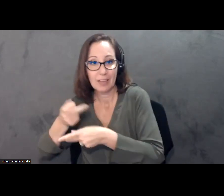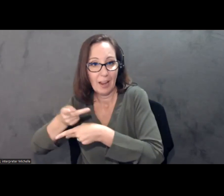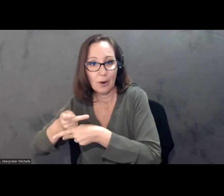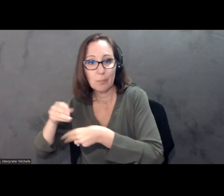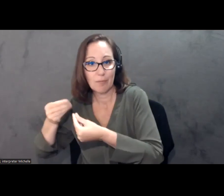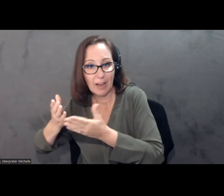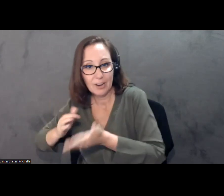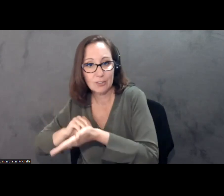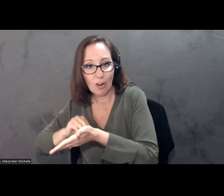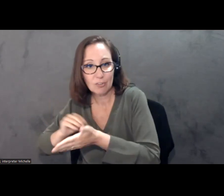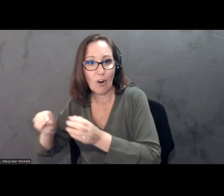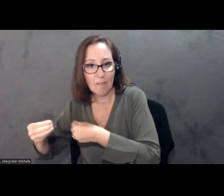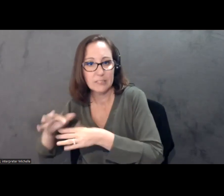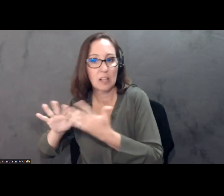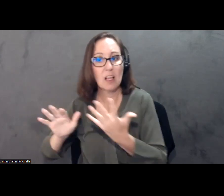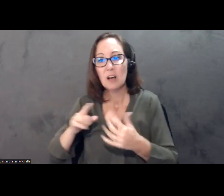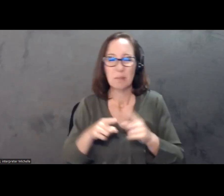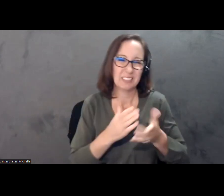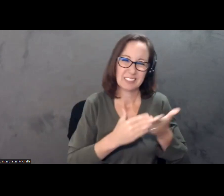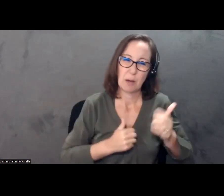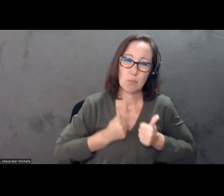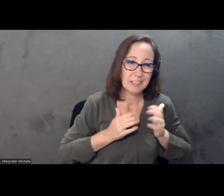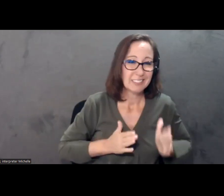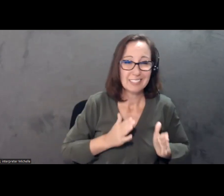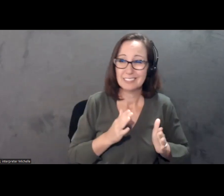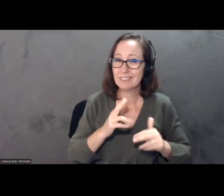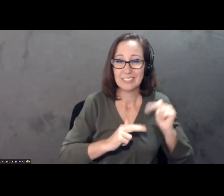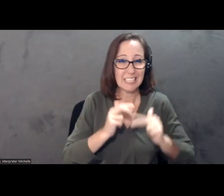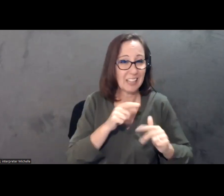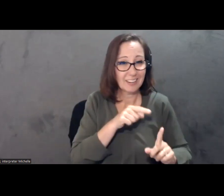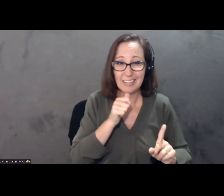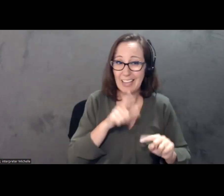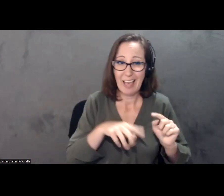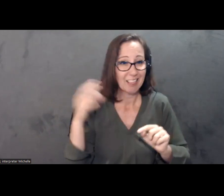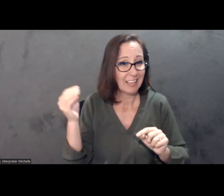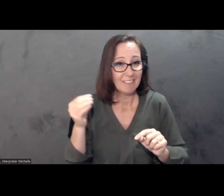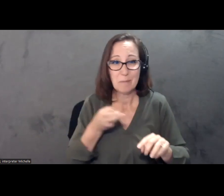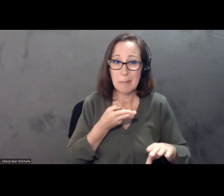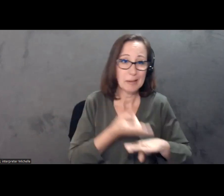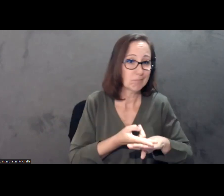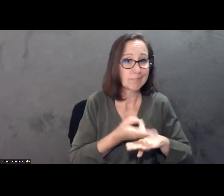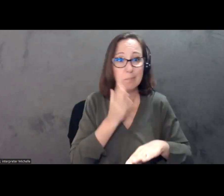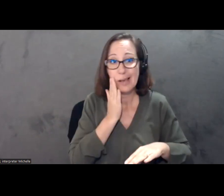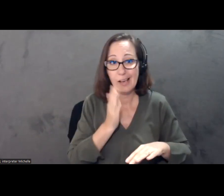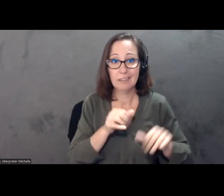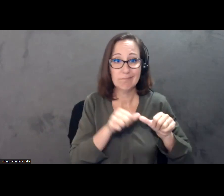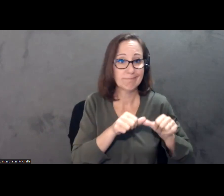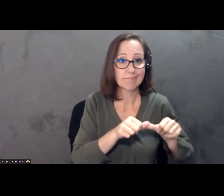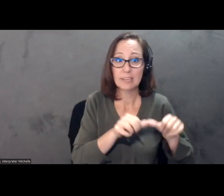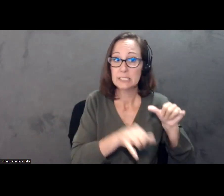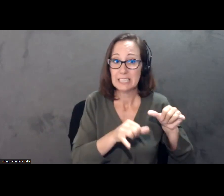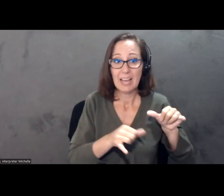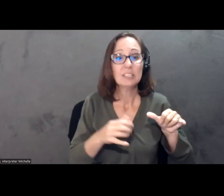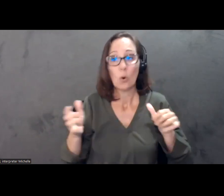some cases, we do have residents that are not able to leave. They may be bedridden. And in those cases, encourage